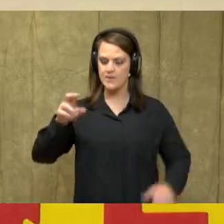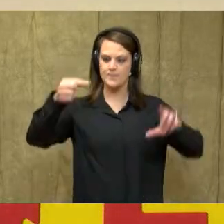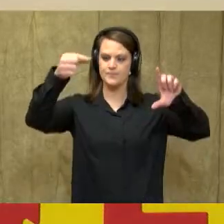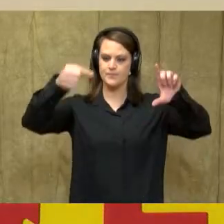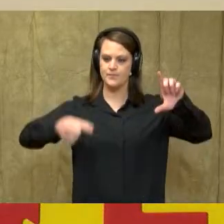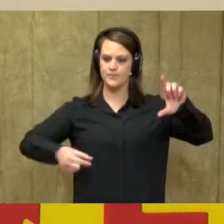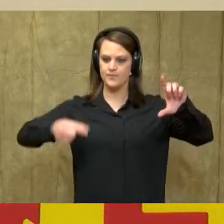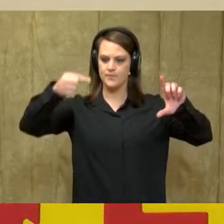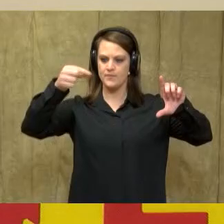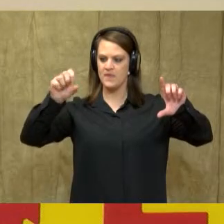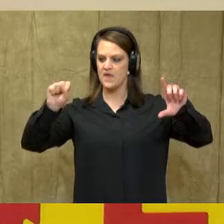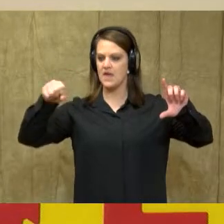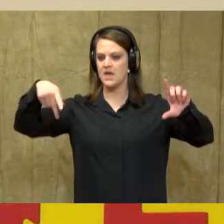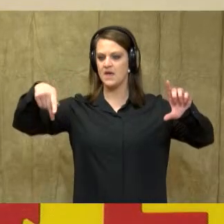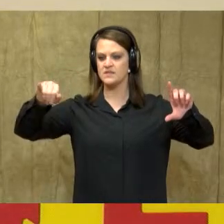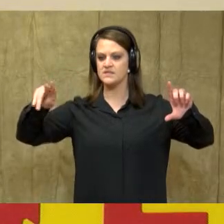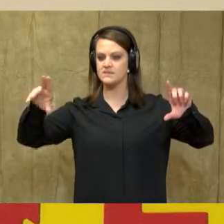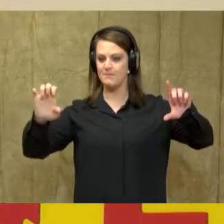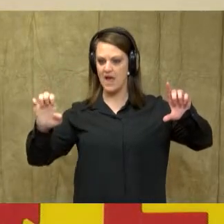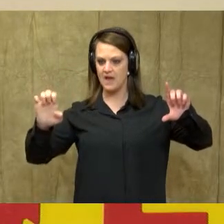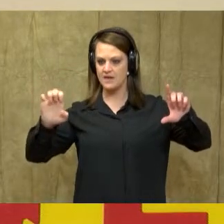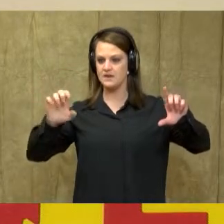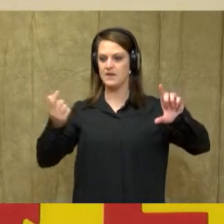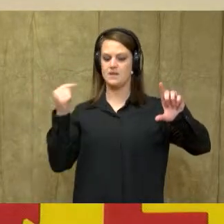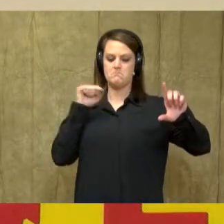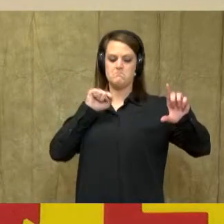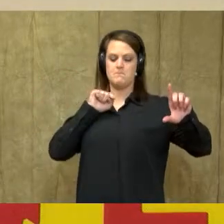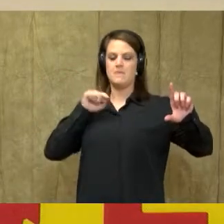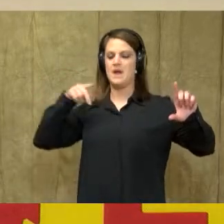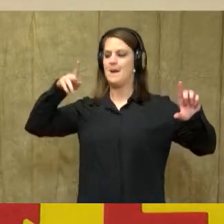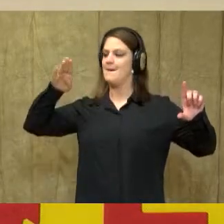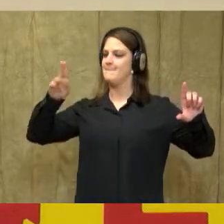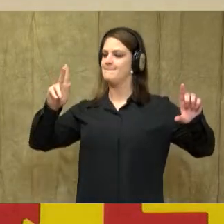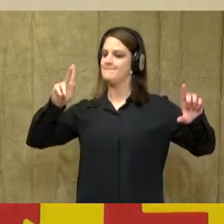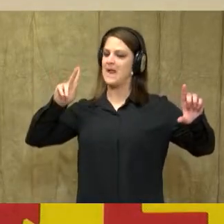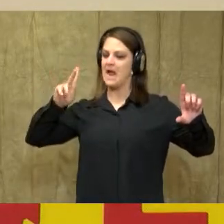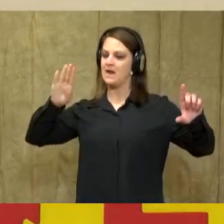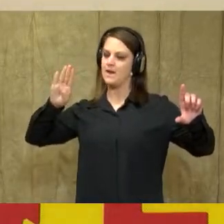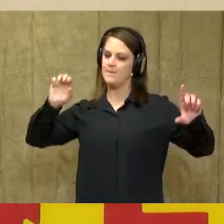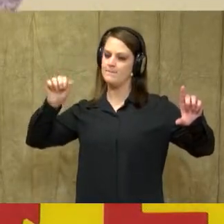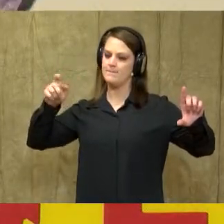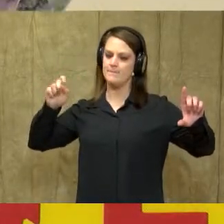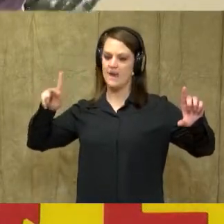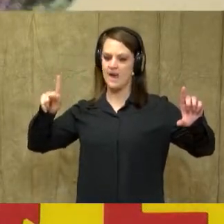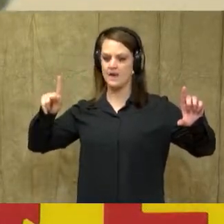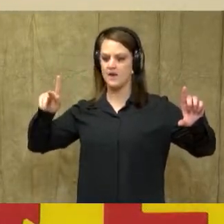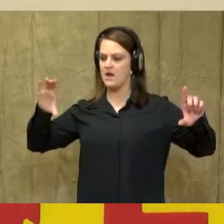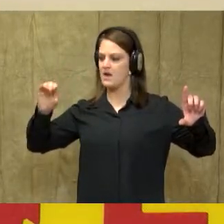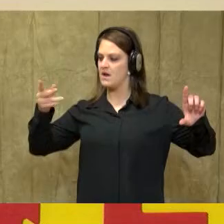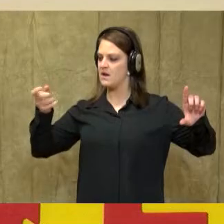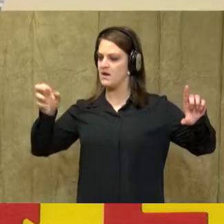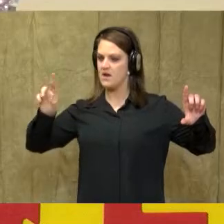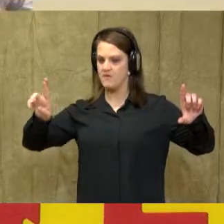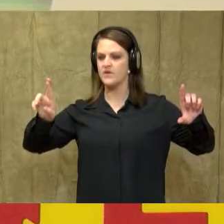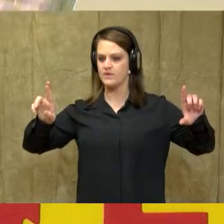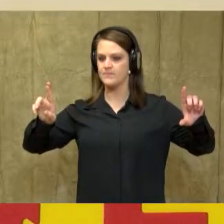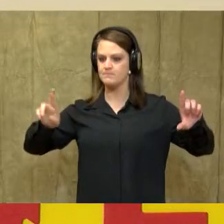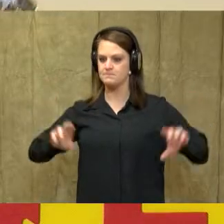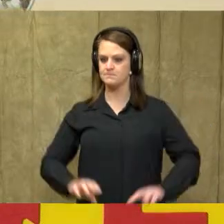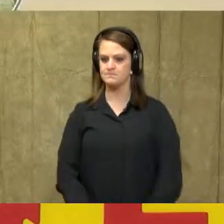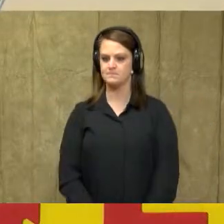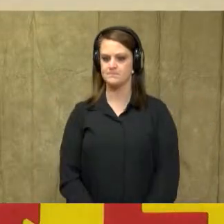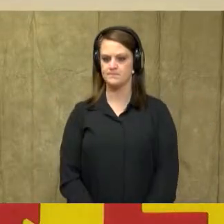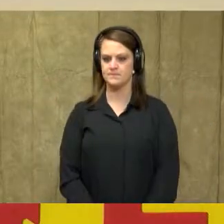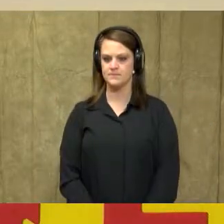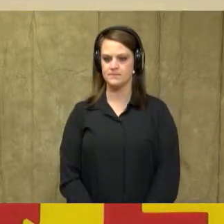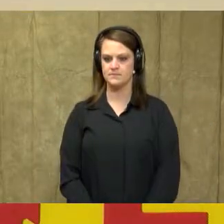spine, And our back cover. good job, Miss Hollis. Let's go to the story.